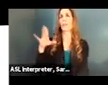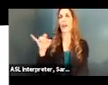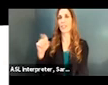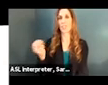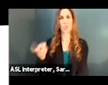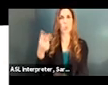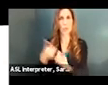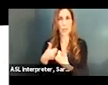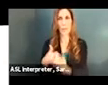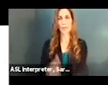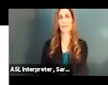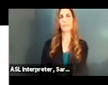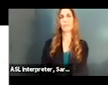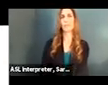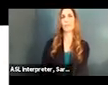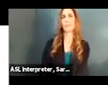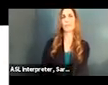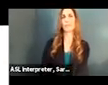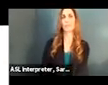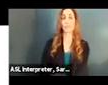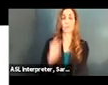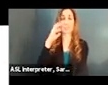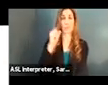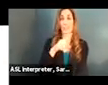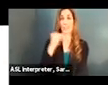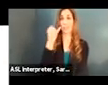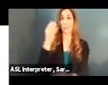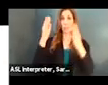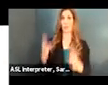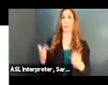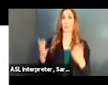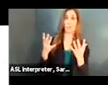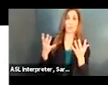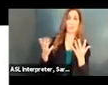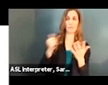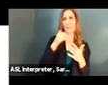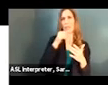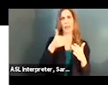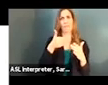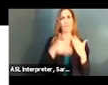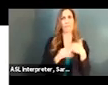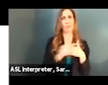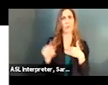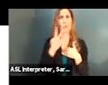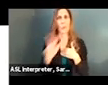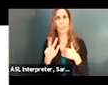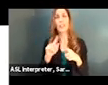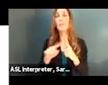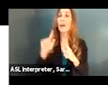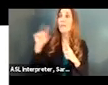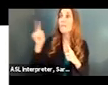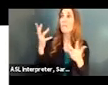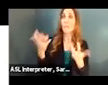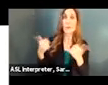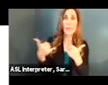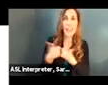And so this is an amazing way, if someone's ready, maybe not the birth to 3 kids, but to start playing video games,